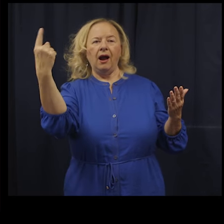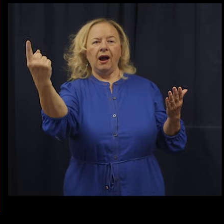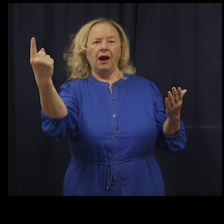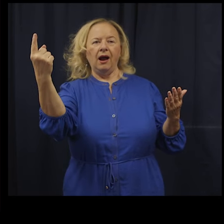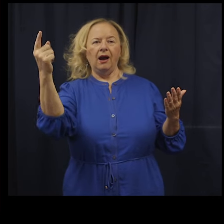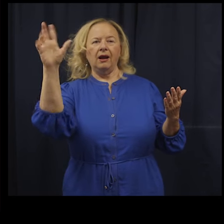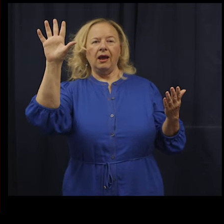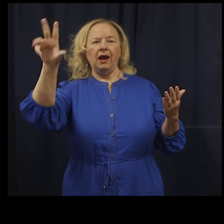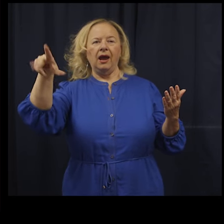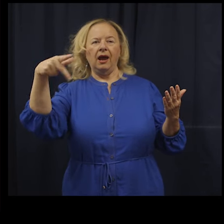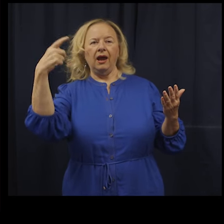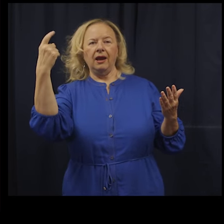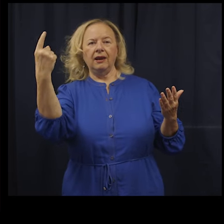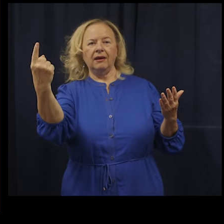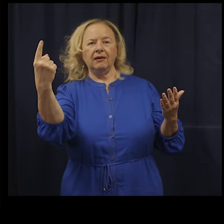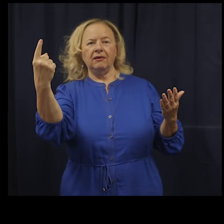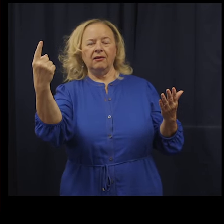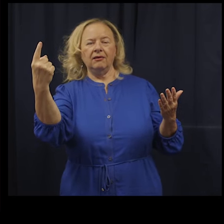Echad,